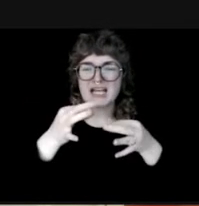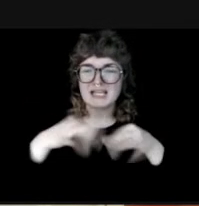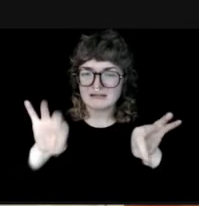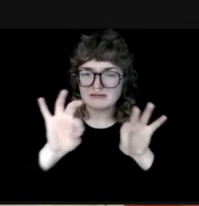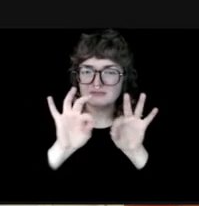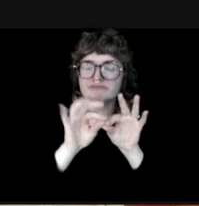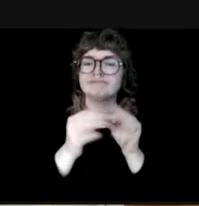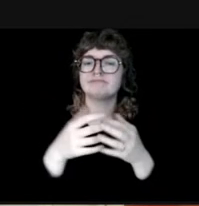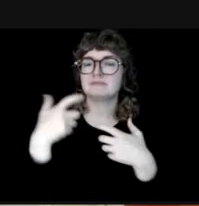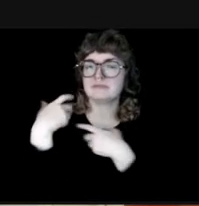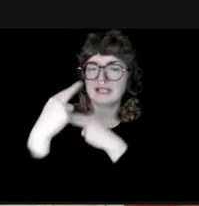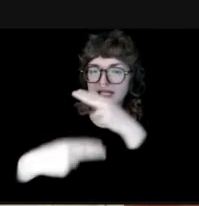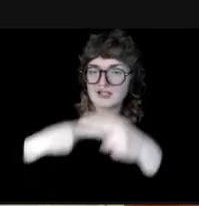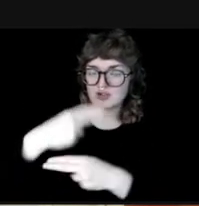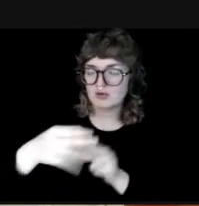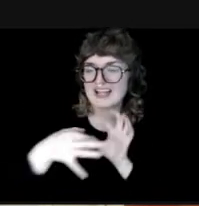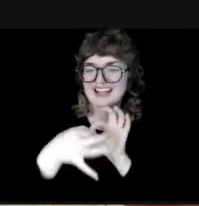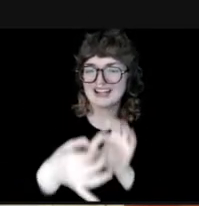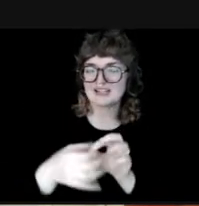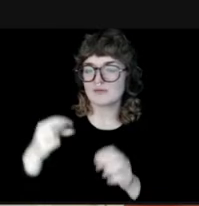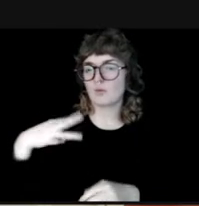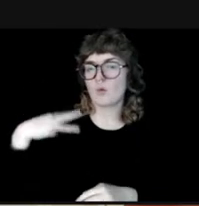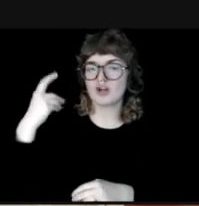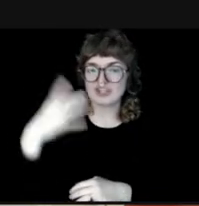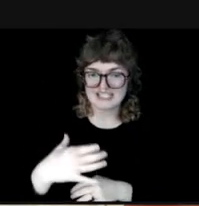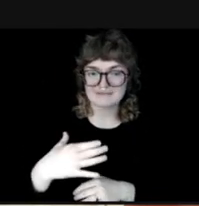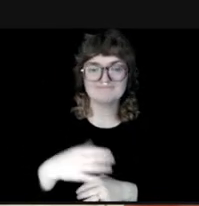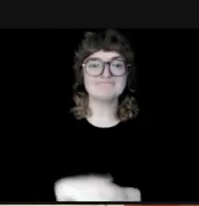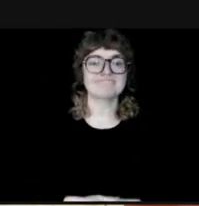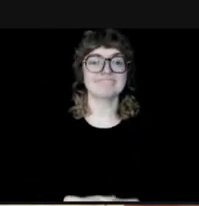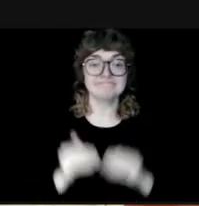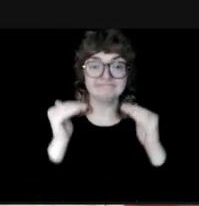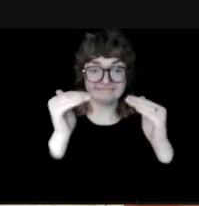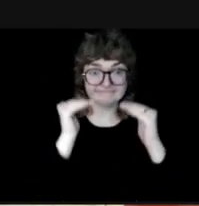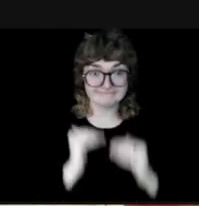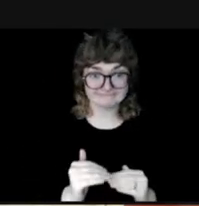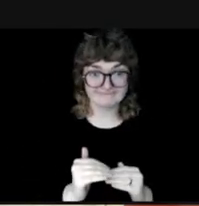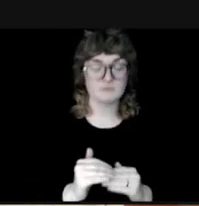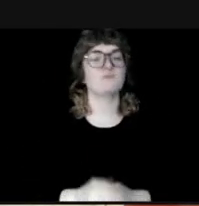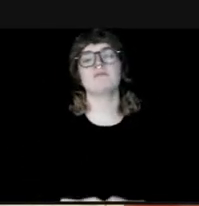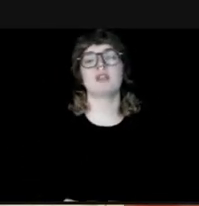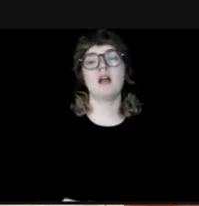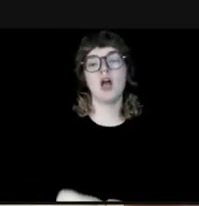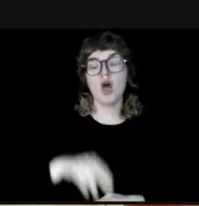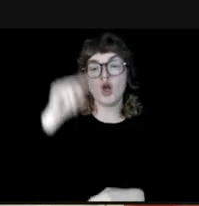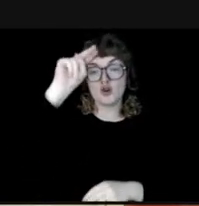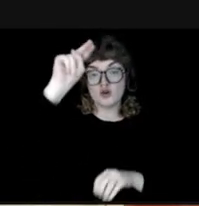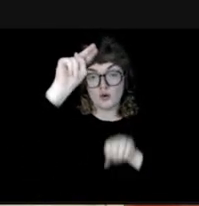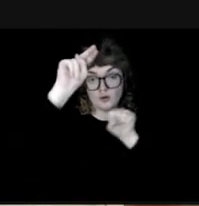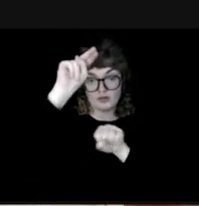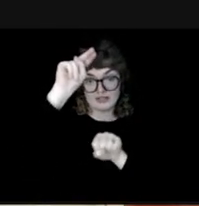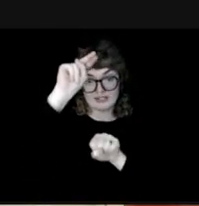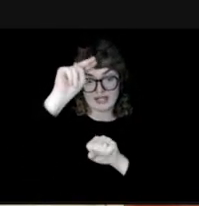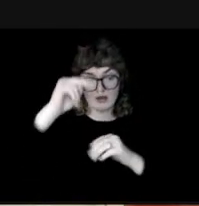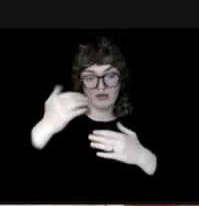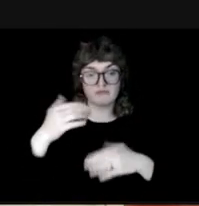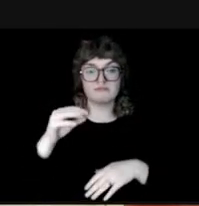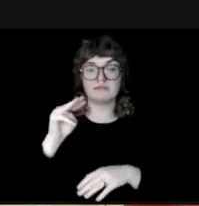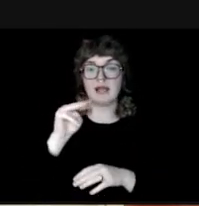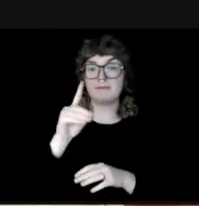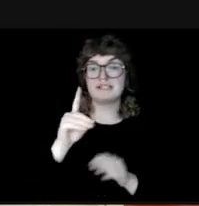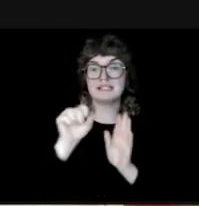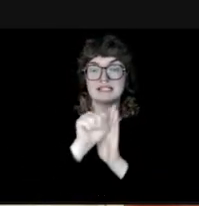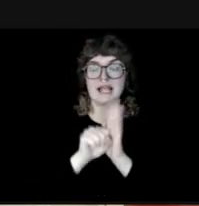capital. Next. It was the real border between North and South during the Civil War.